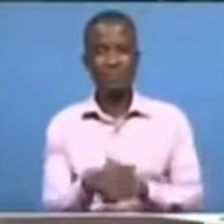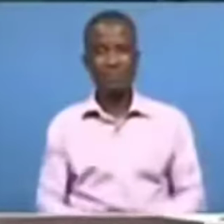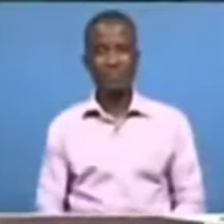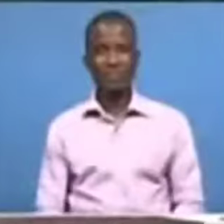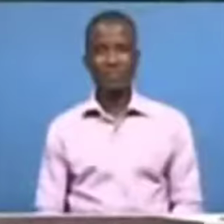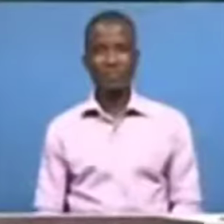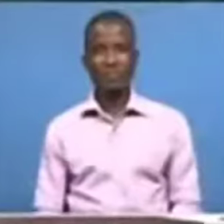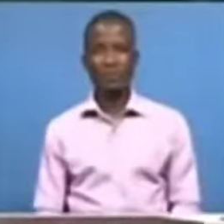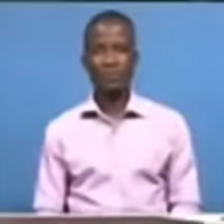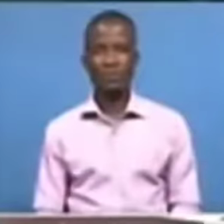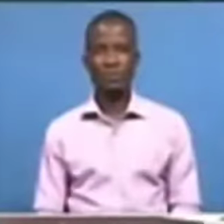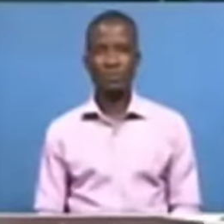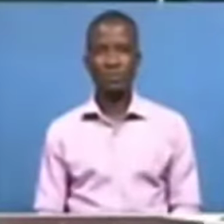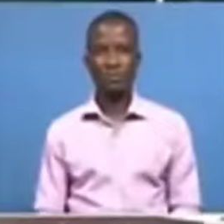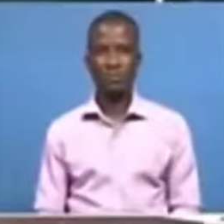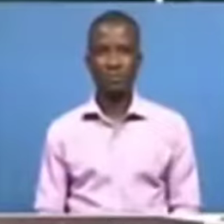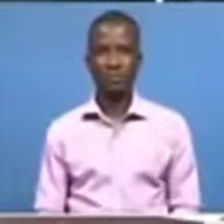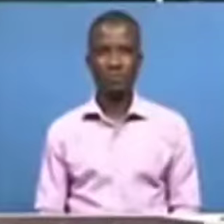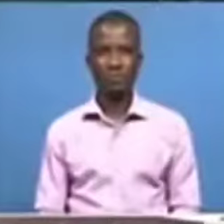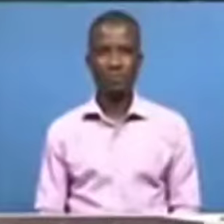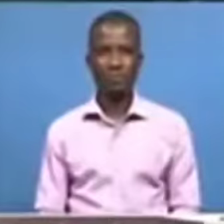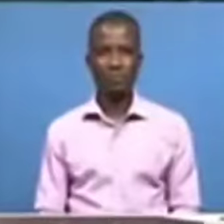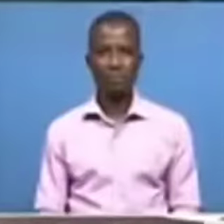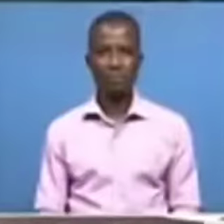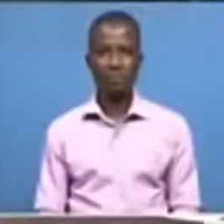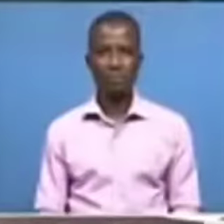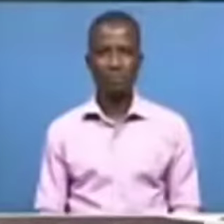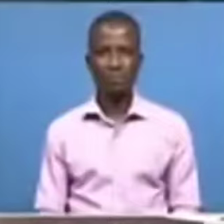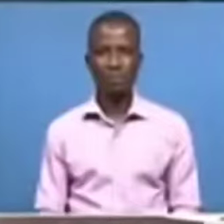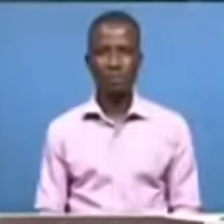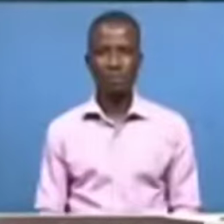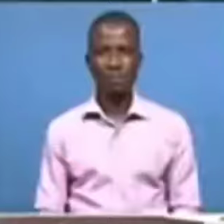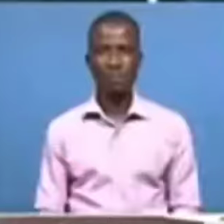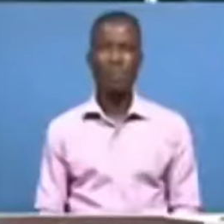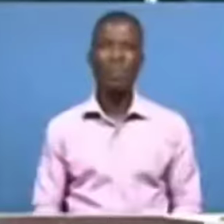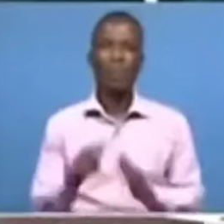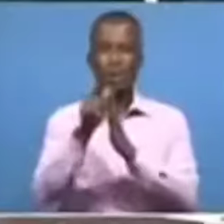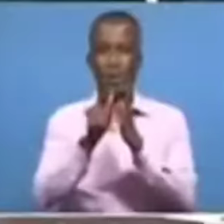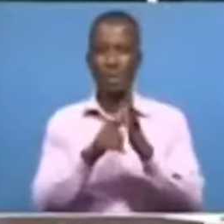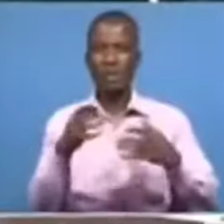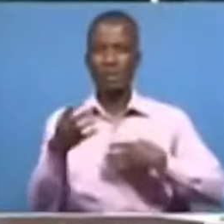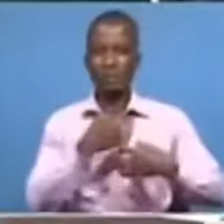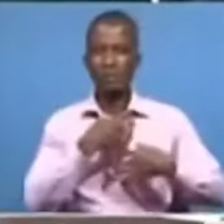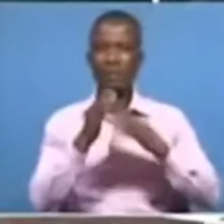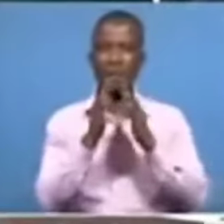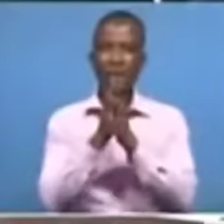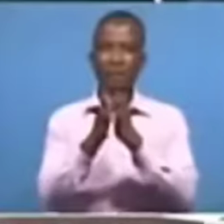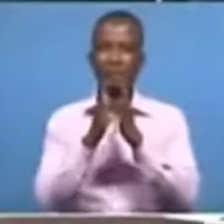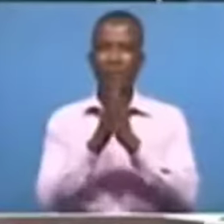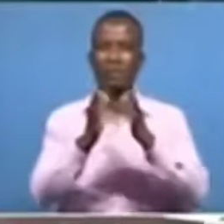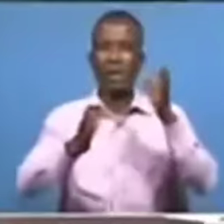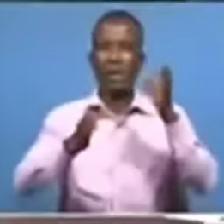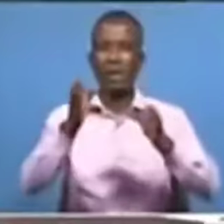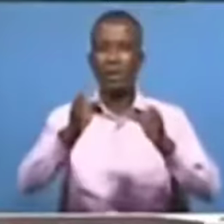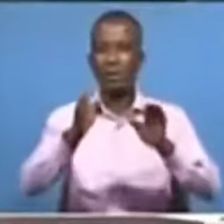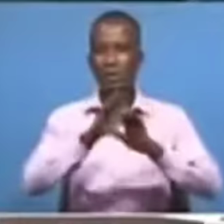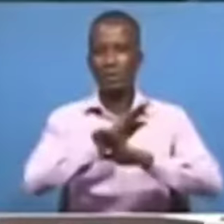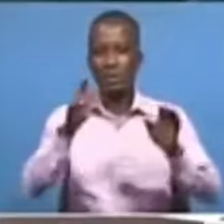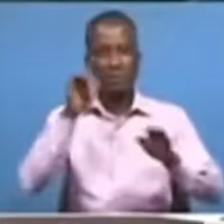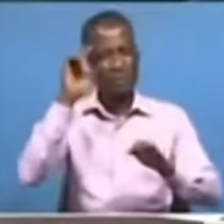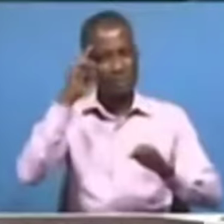provision made by the Rules of Court Committee. Again, counsel argued that the court did not take